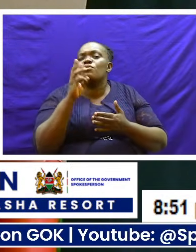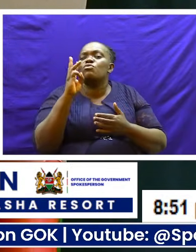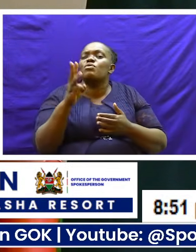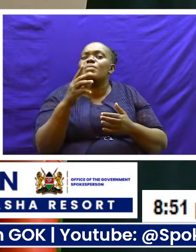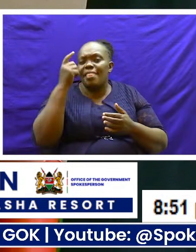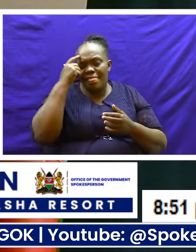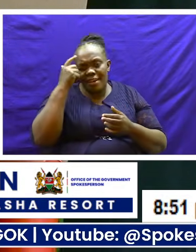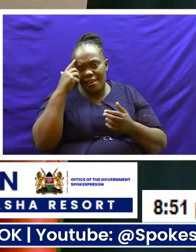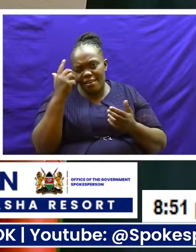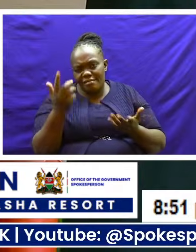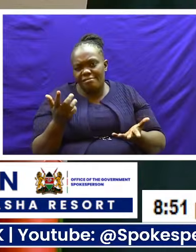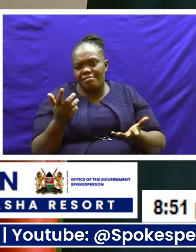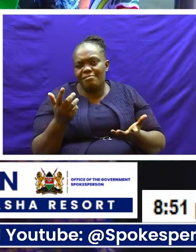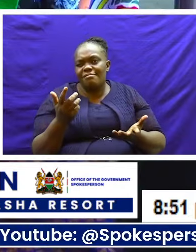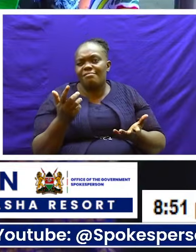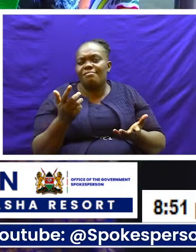think